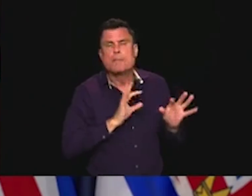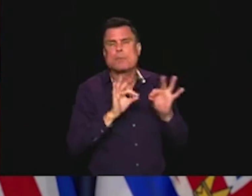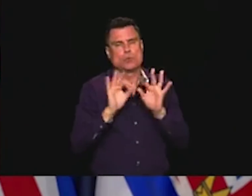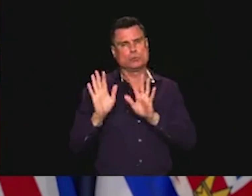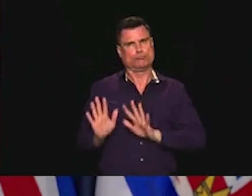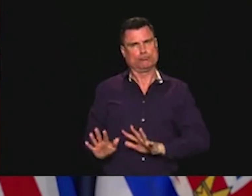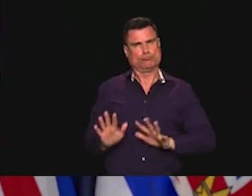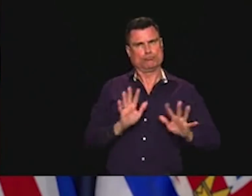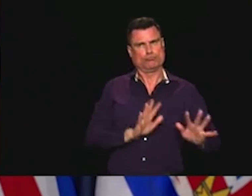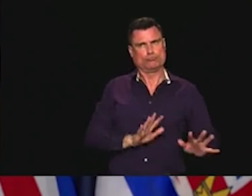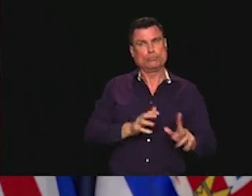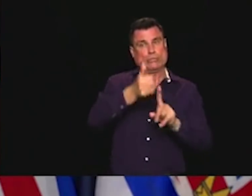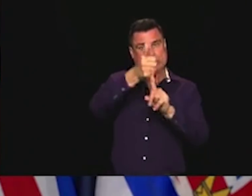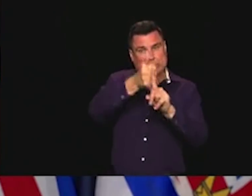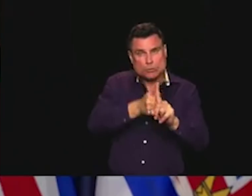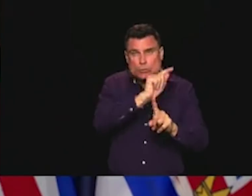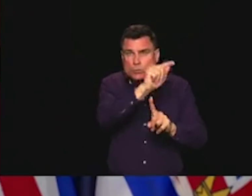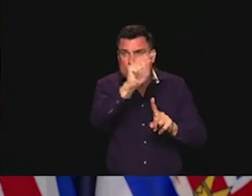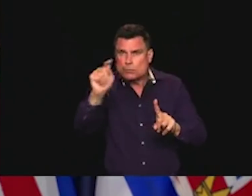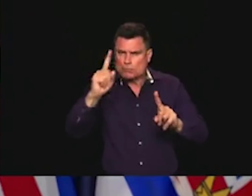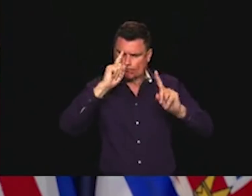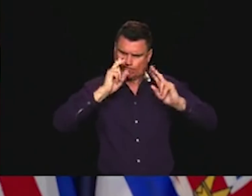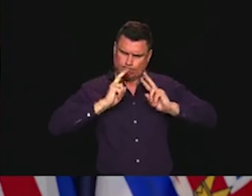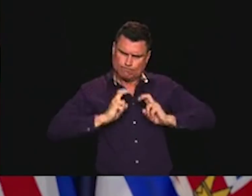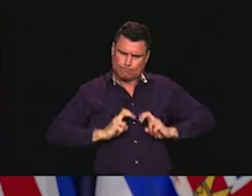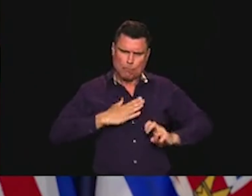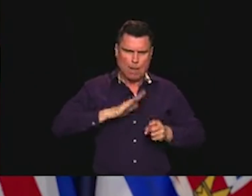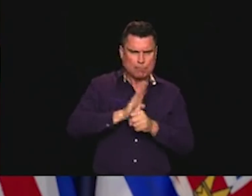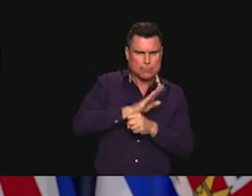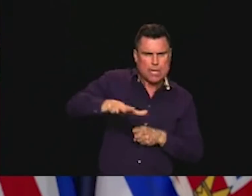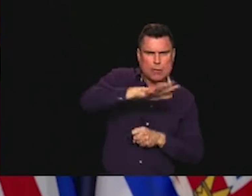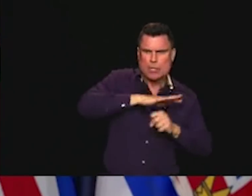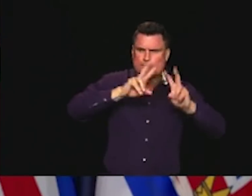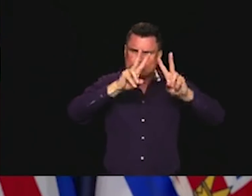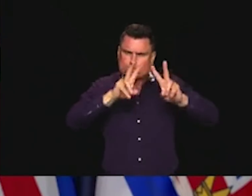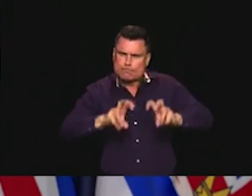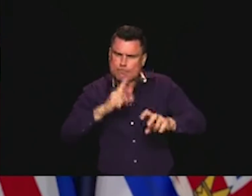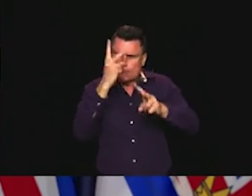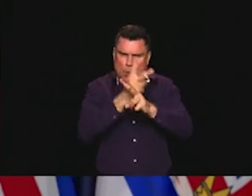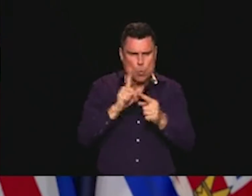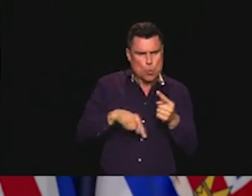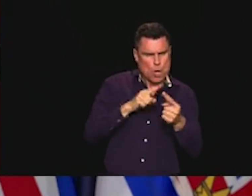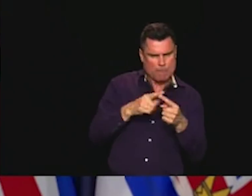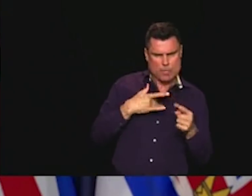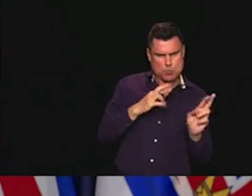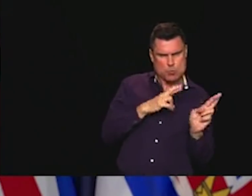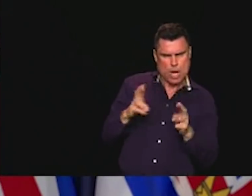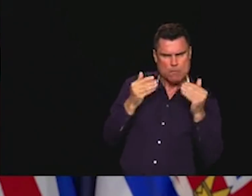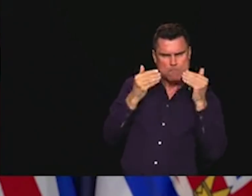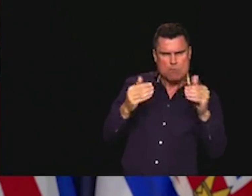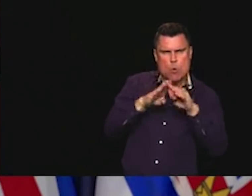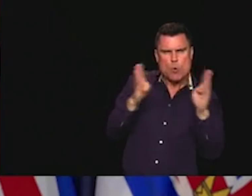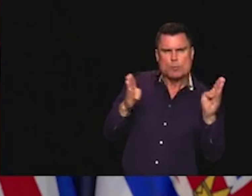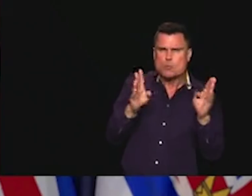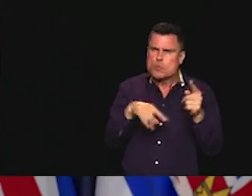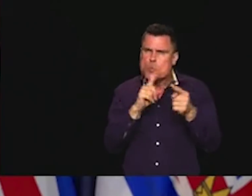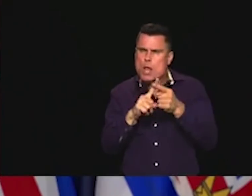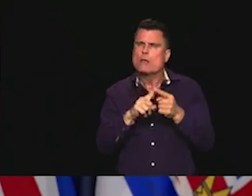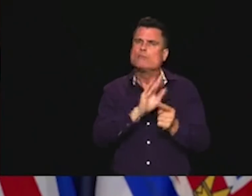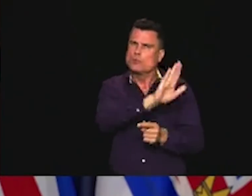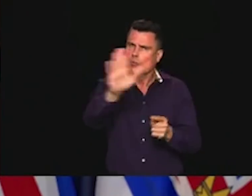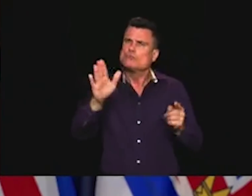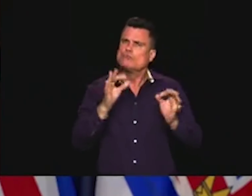curve. Everyone in BC, all of you, made a difference. Starting today, much more is possible in social, surgical, and